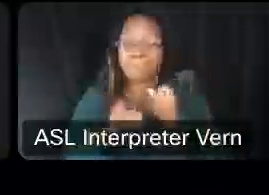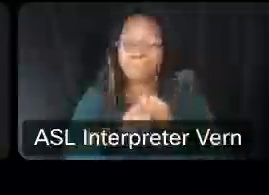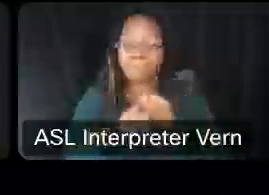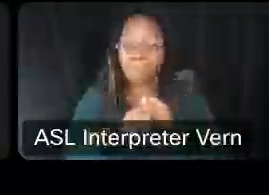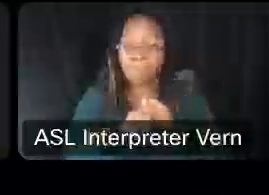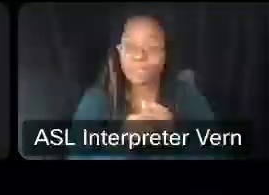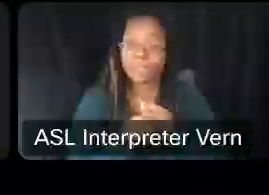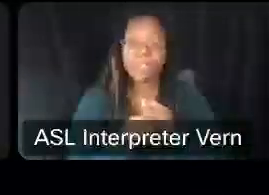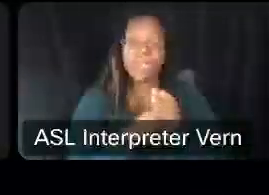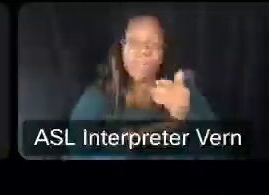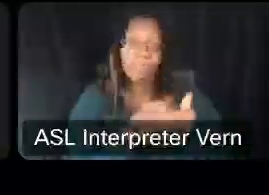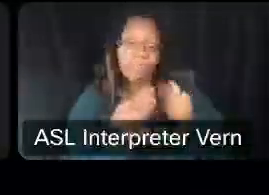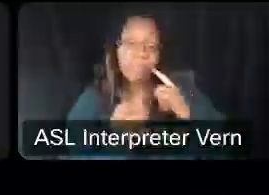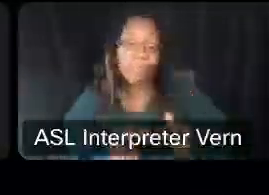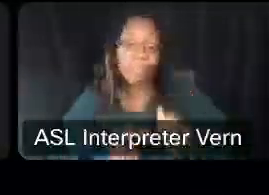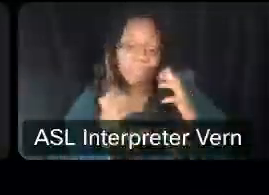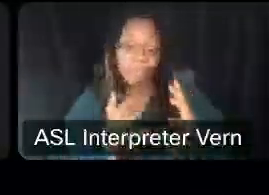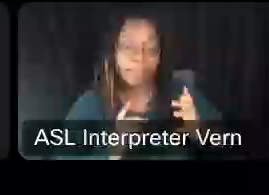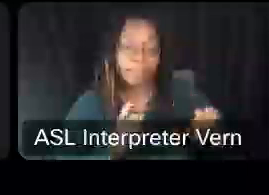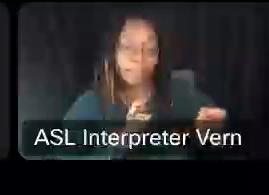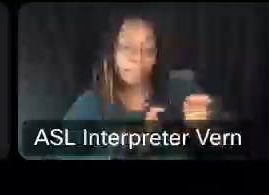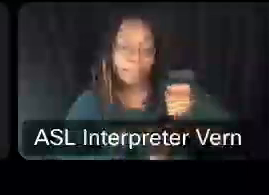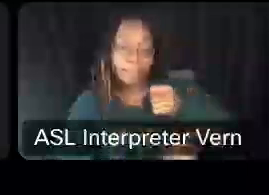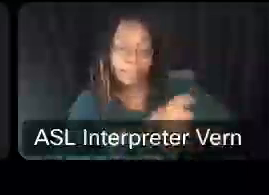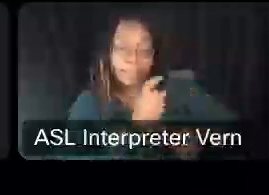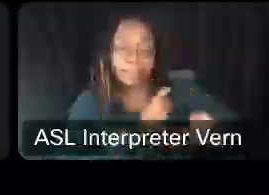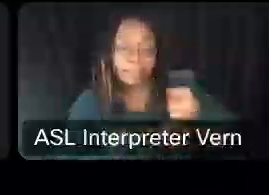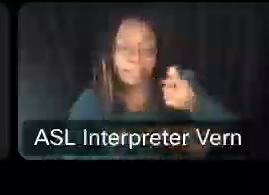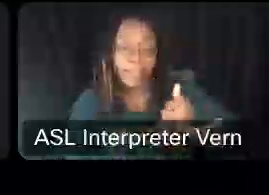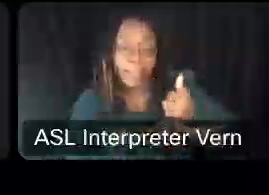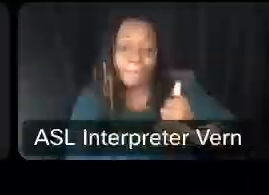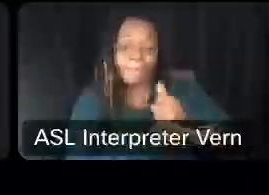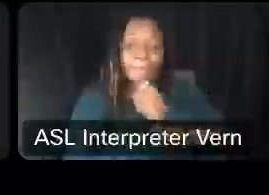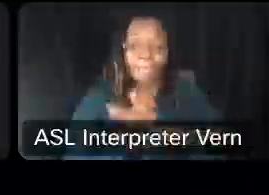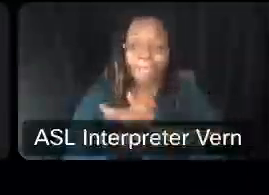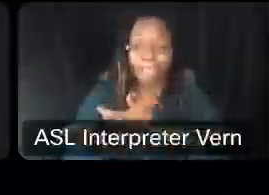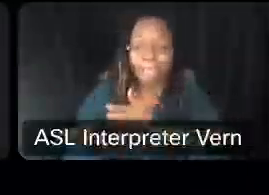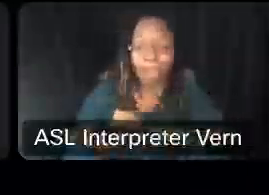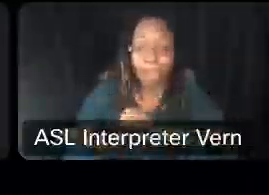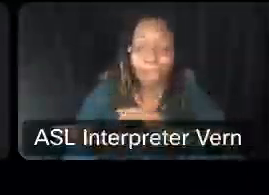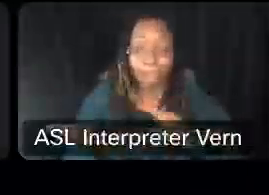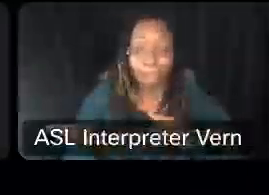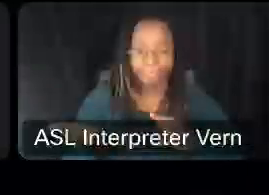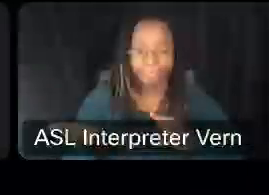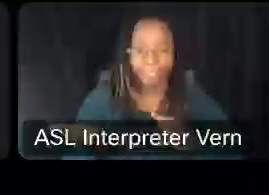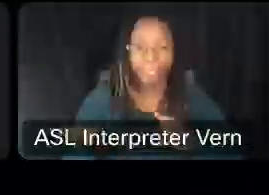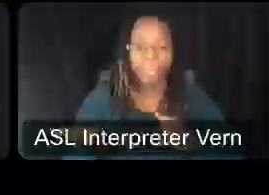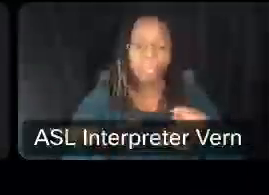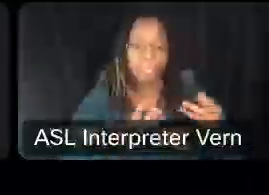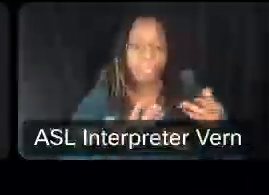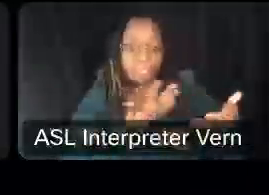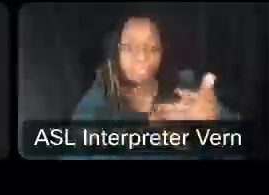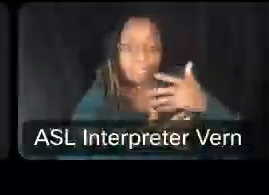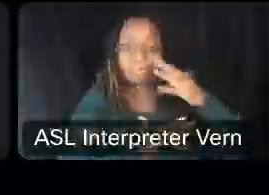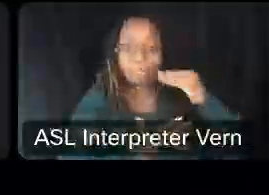and receiving help in relationship with each other, not just with staff, because they share experiences of violence,